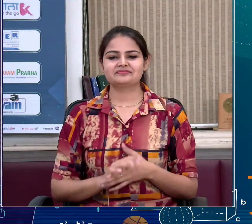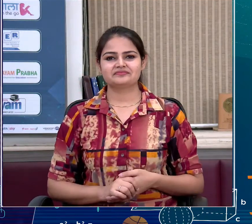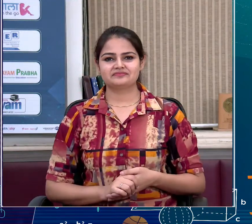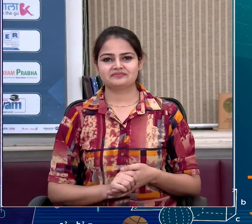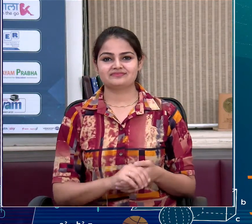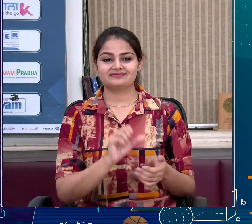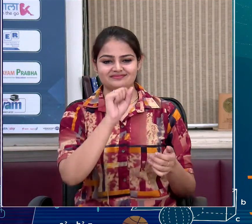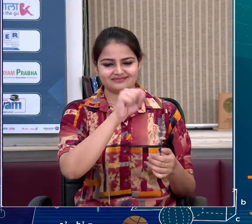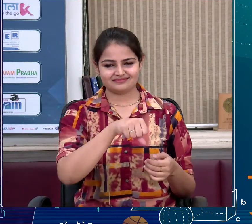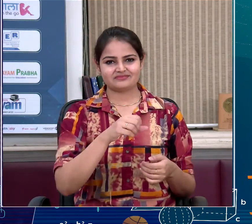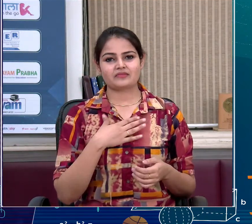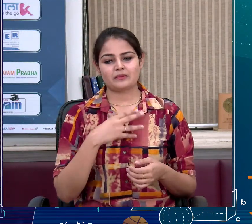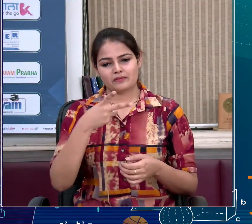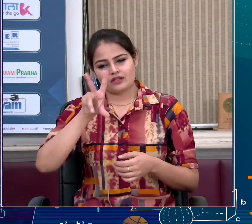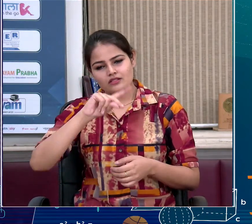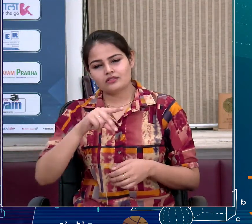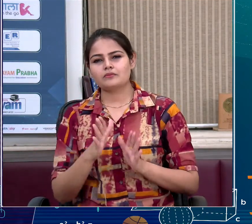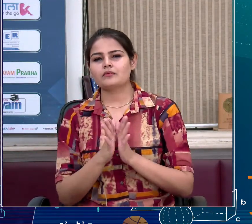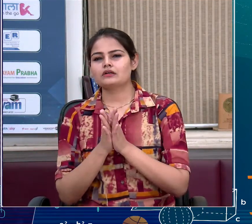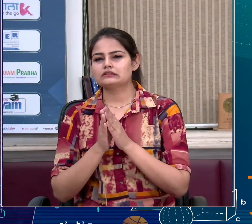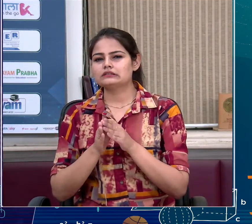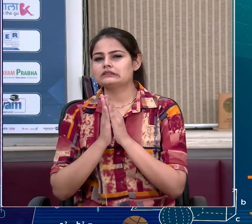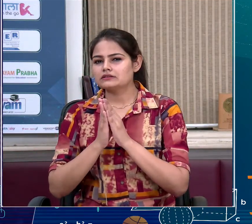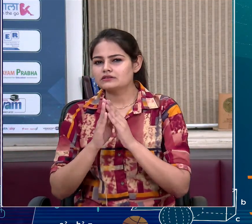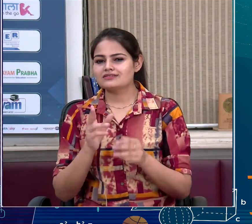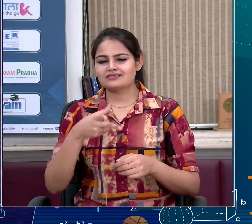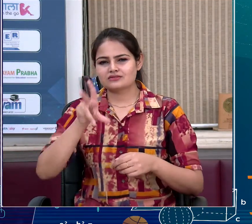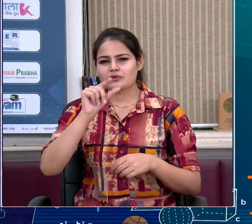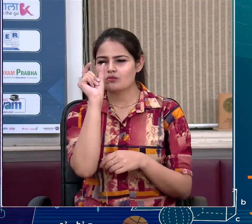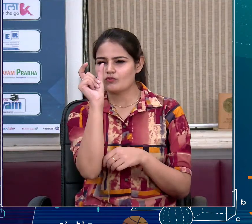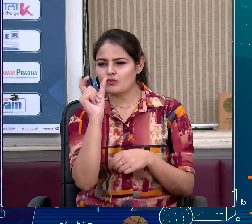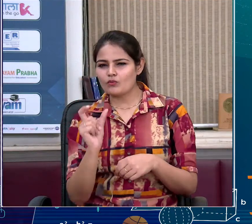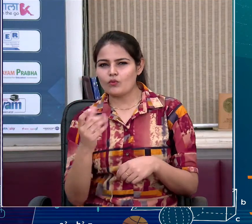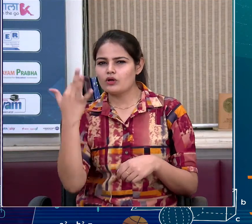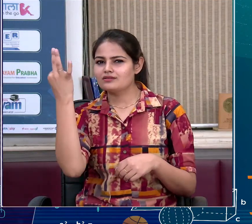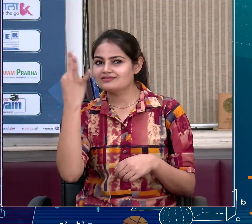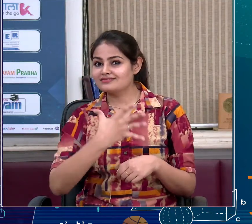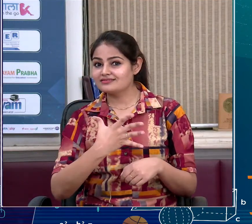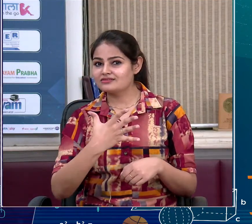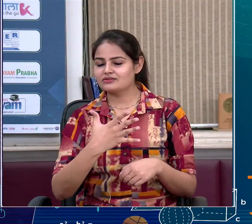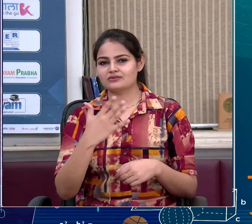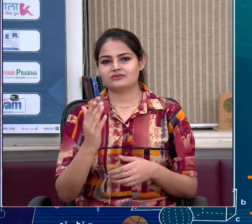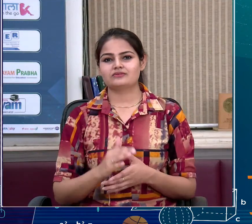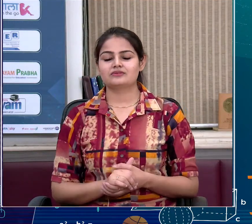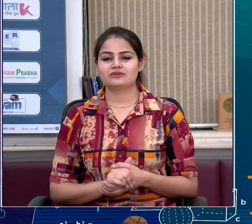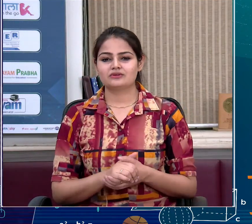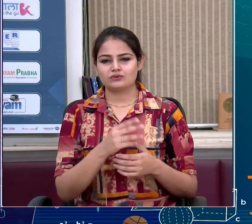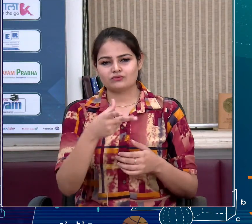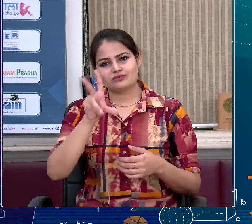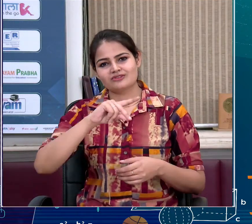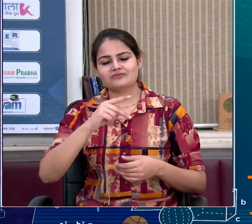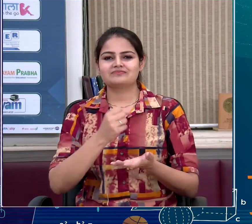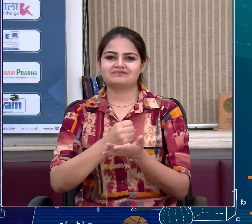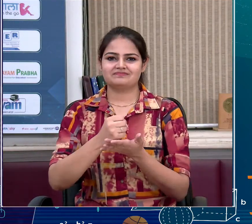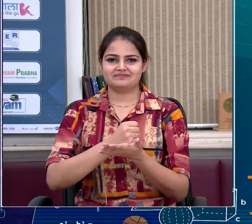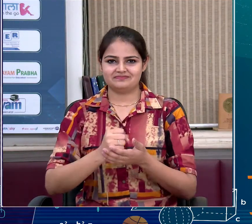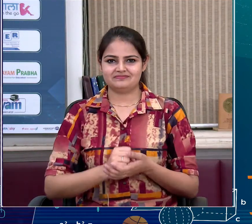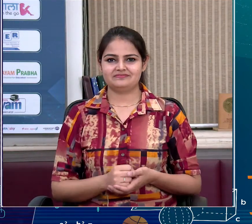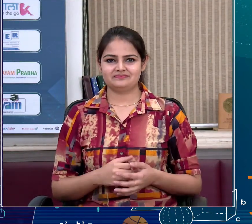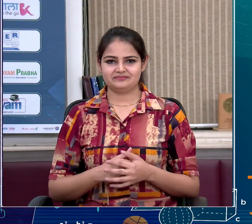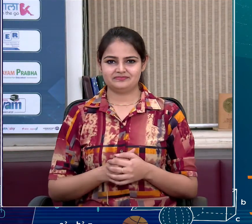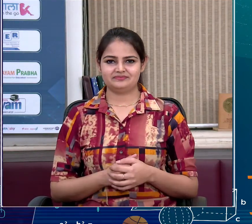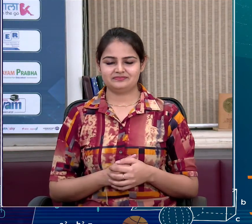would again request you to kindly repeat the 3 words, the new words we learned today, so that we can get a